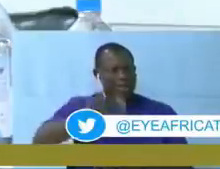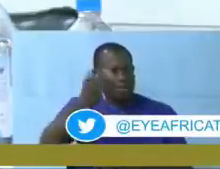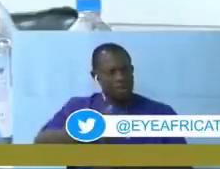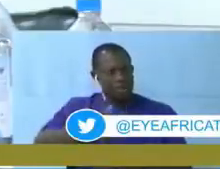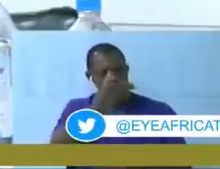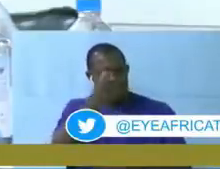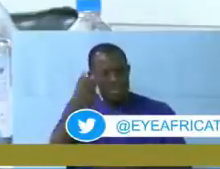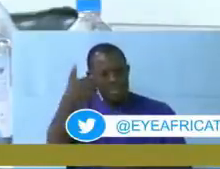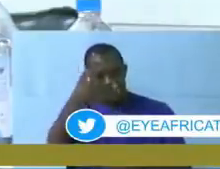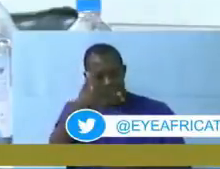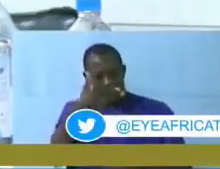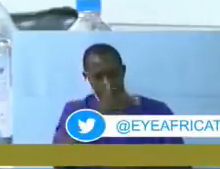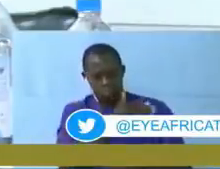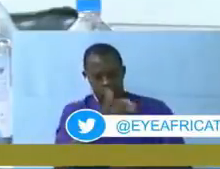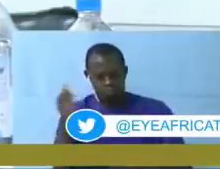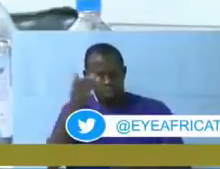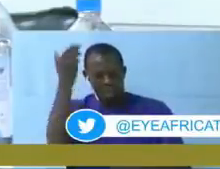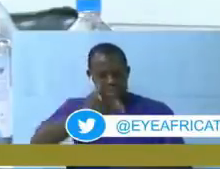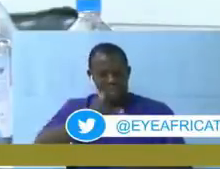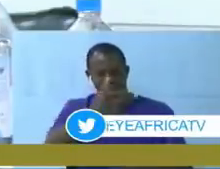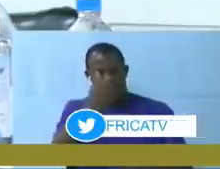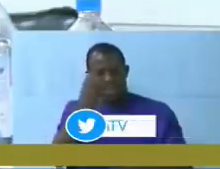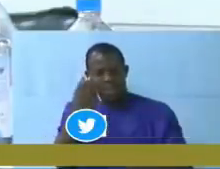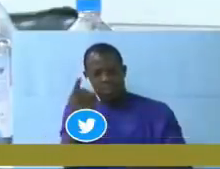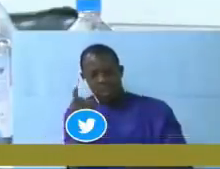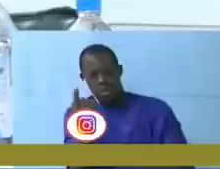1989 to 1991. Ma def suma sixth form at Gambia High School,